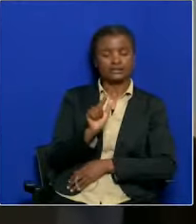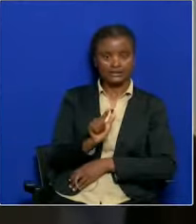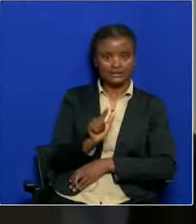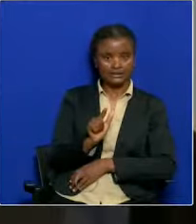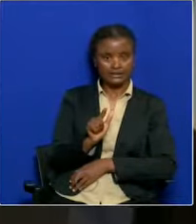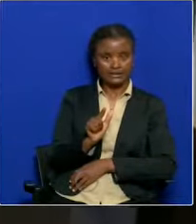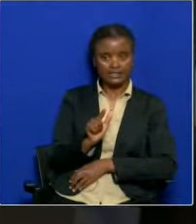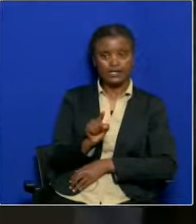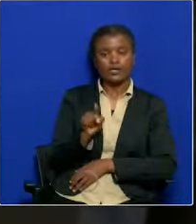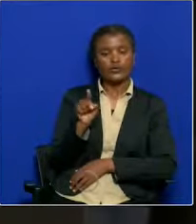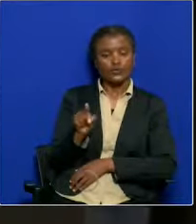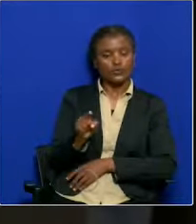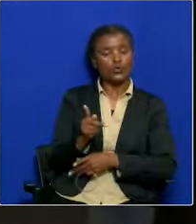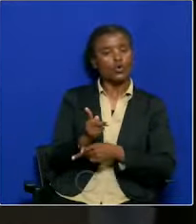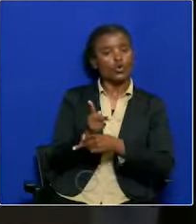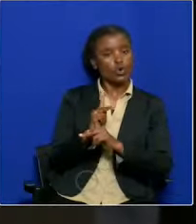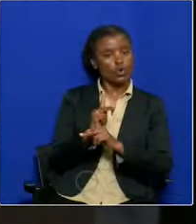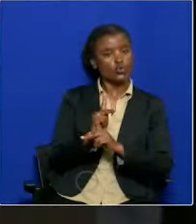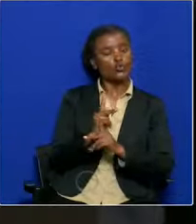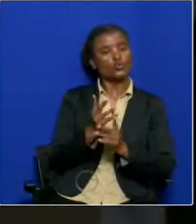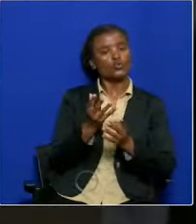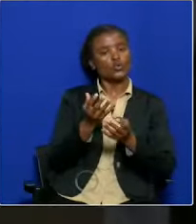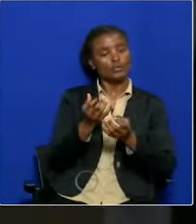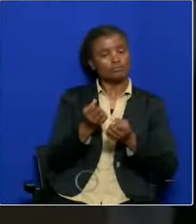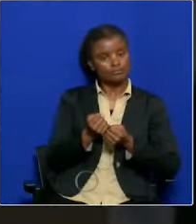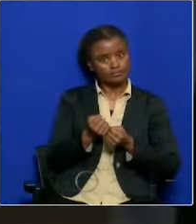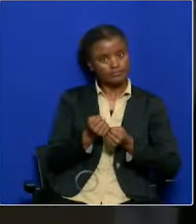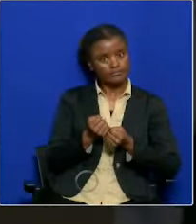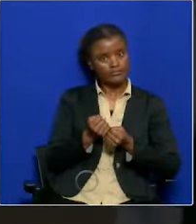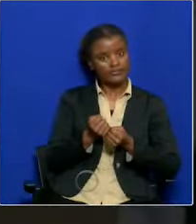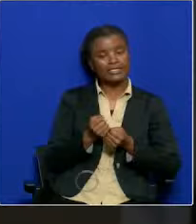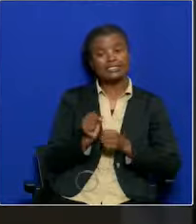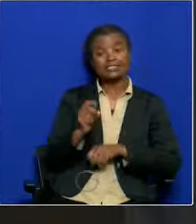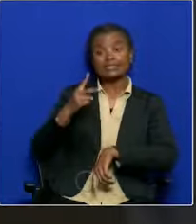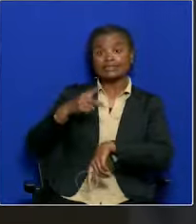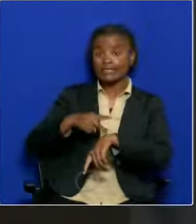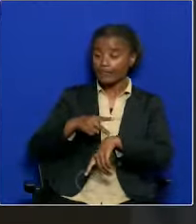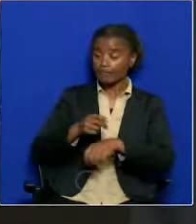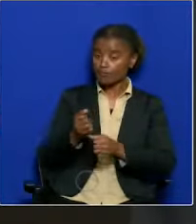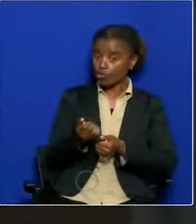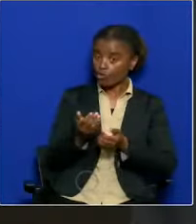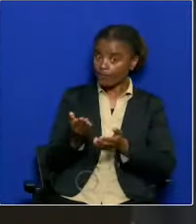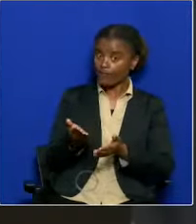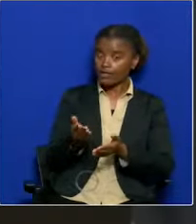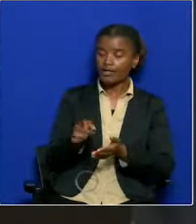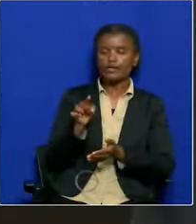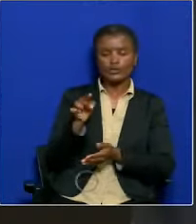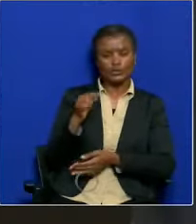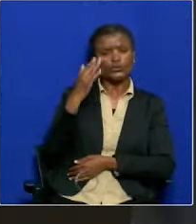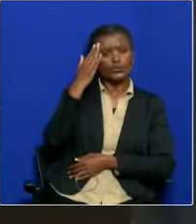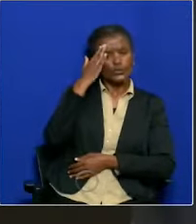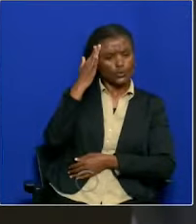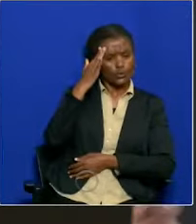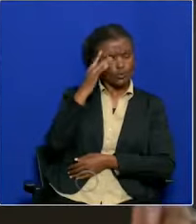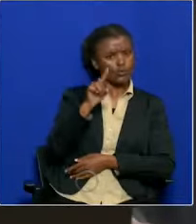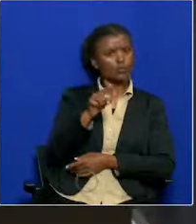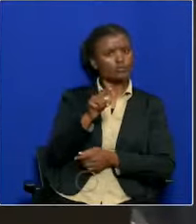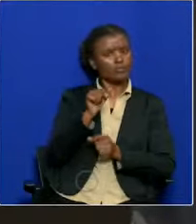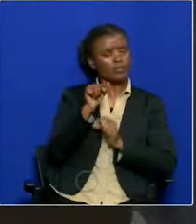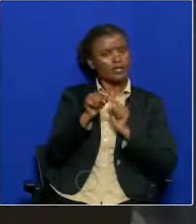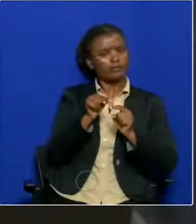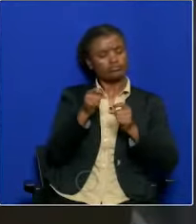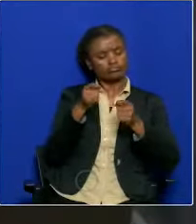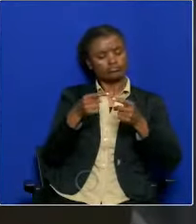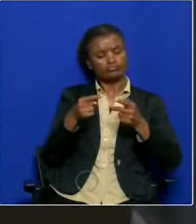loan from him or when he offers it for the second time, you know that he's accused of all these things. So even if